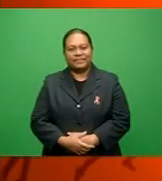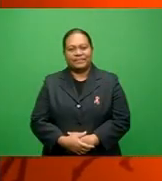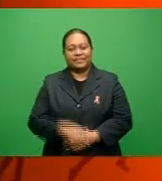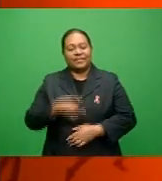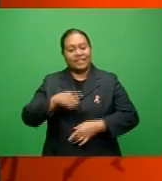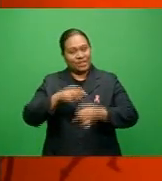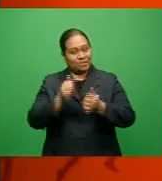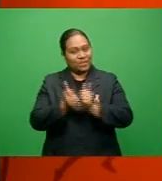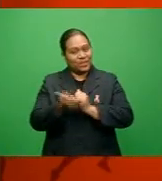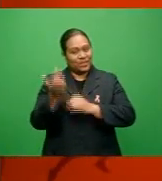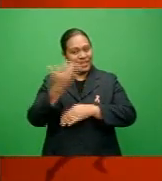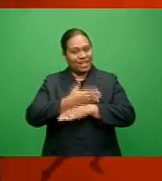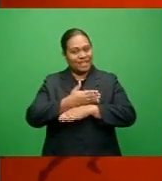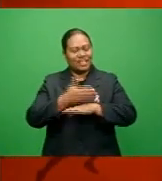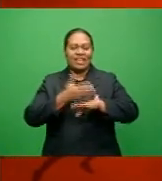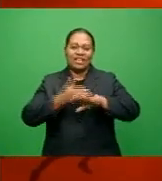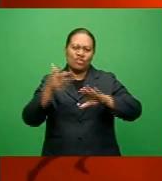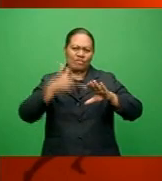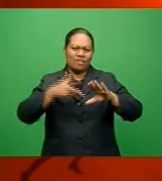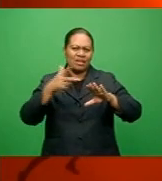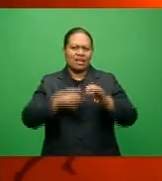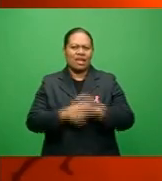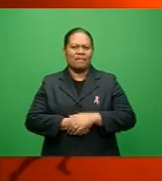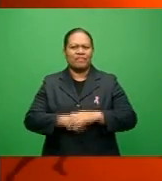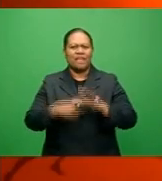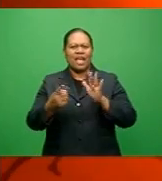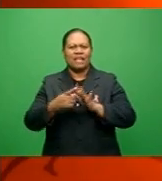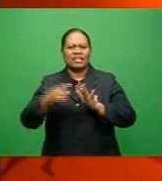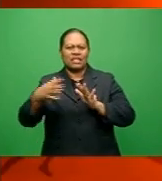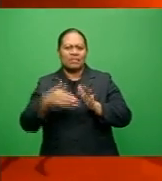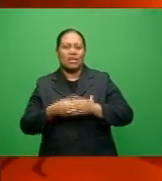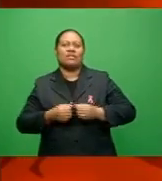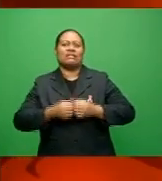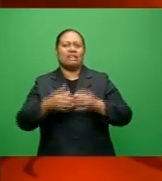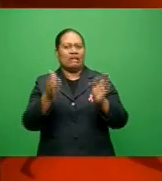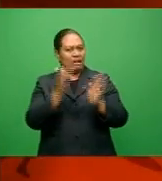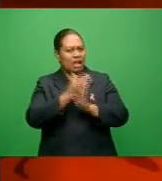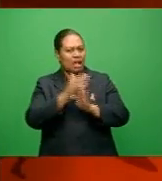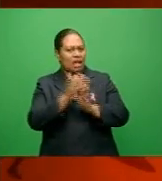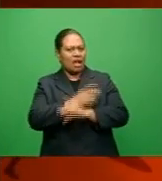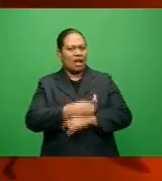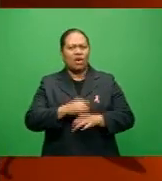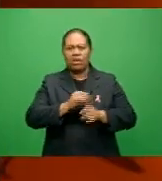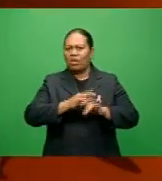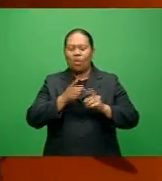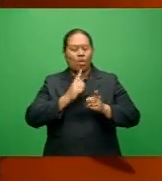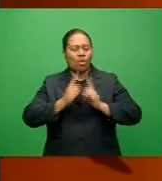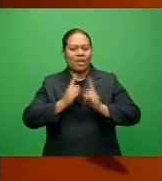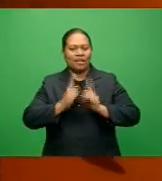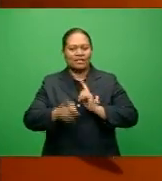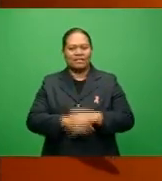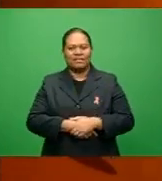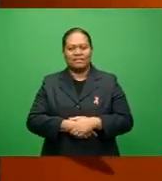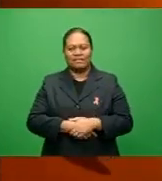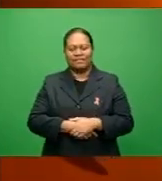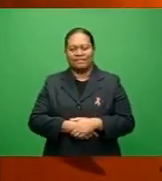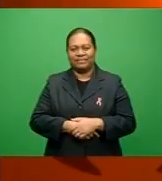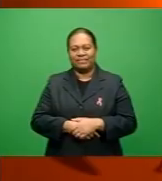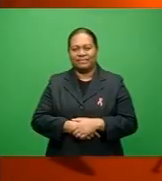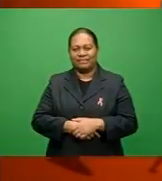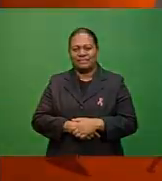That's it from sports tonight. In new media, Instagram will start hiding potentially offensive comments. Details after the